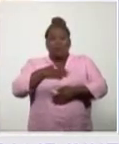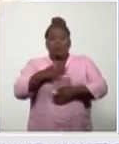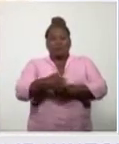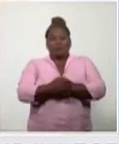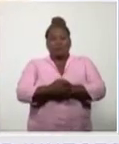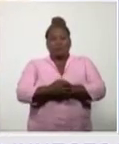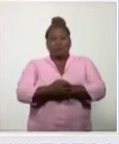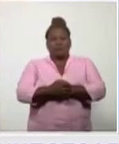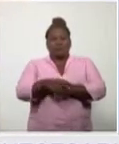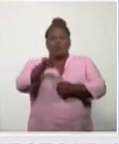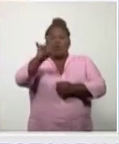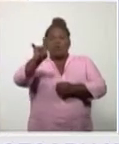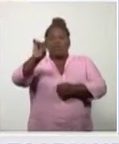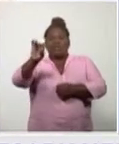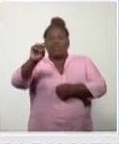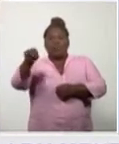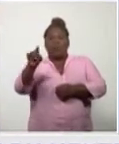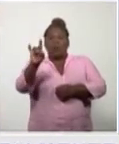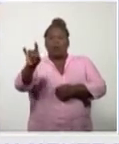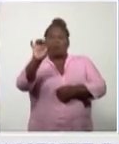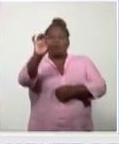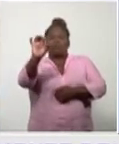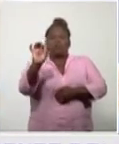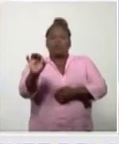12 midnight last night, and